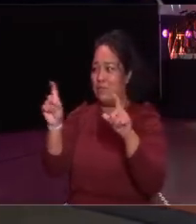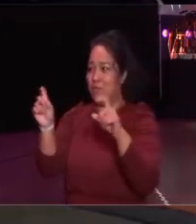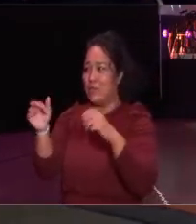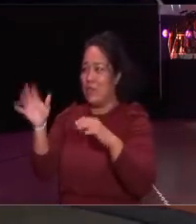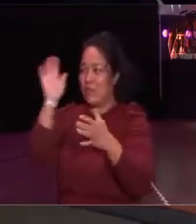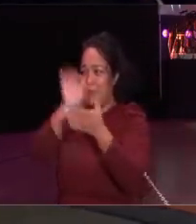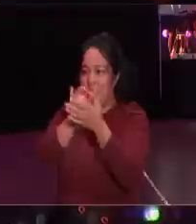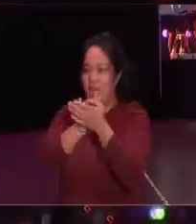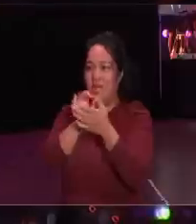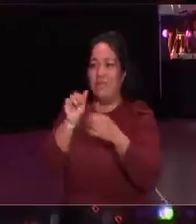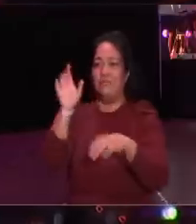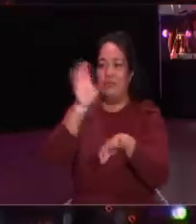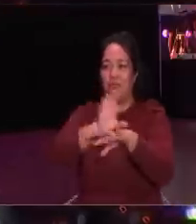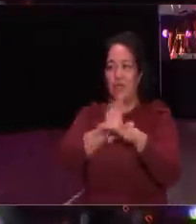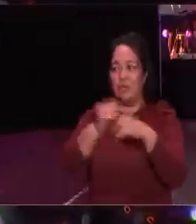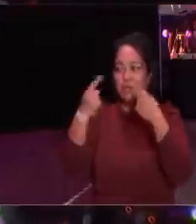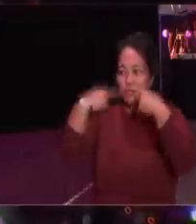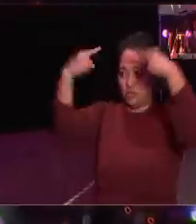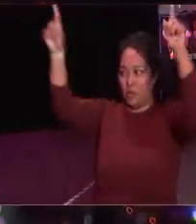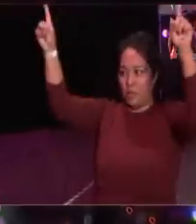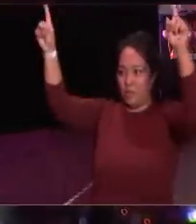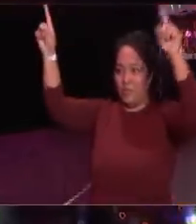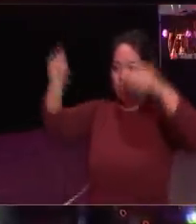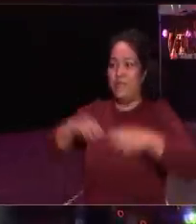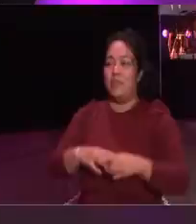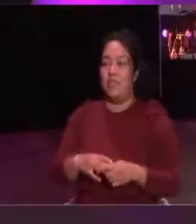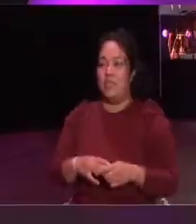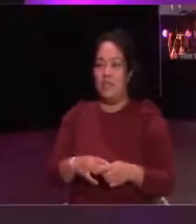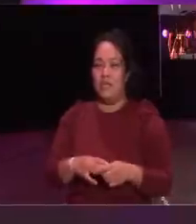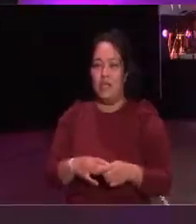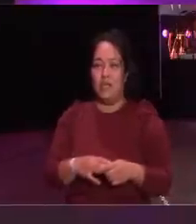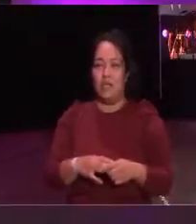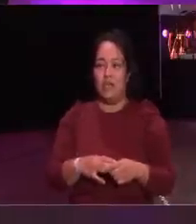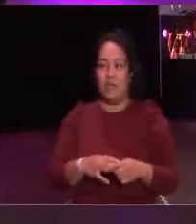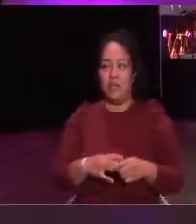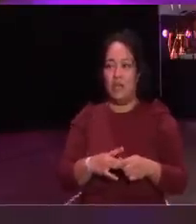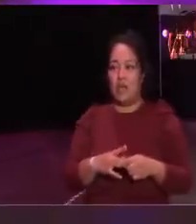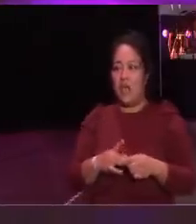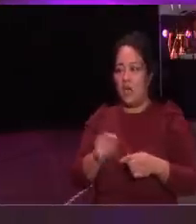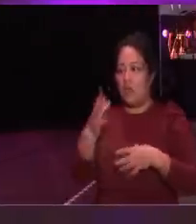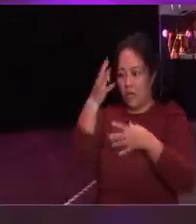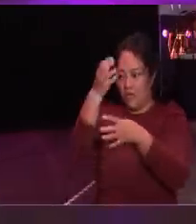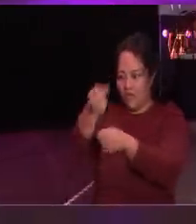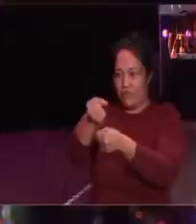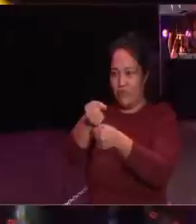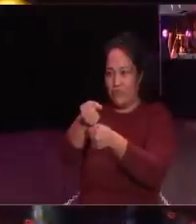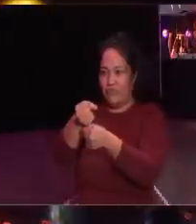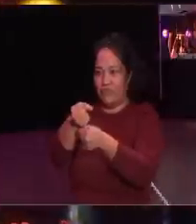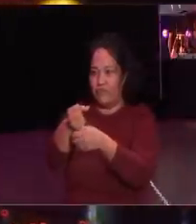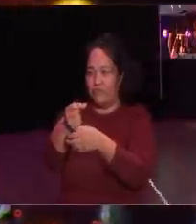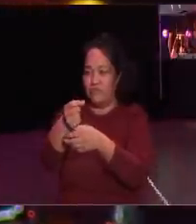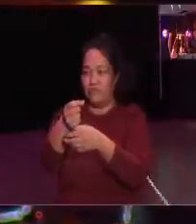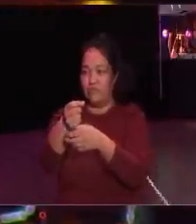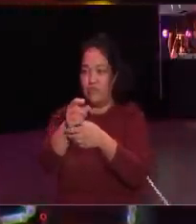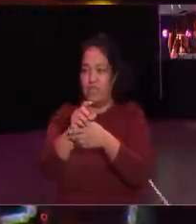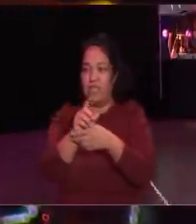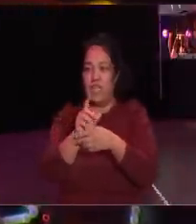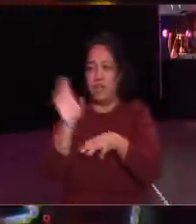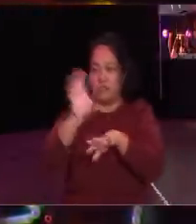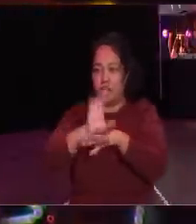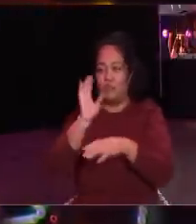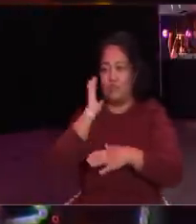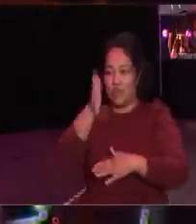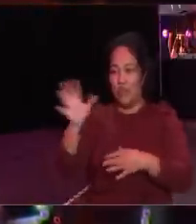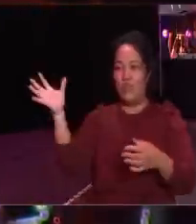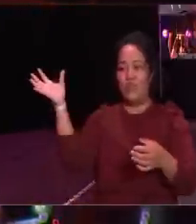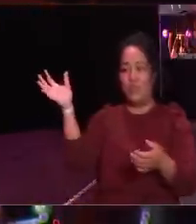the church will be triumphant. Yo estoy convencido. I am convinced que la iglesia va a ganar. That the church will